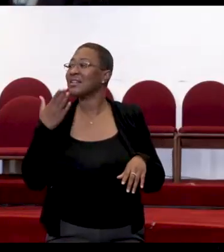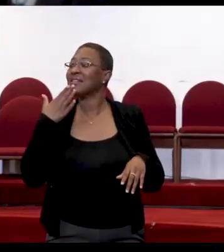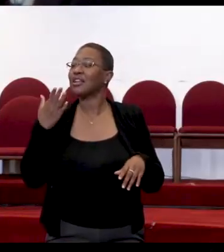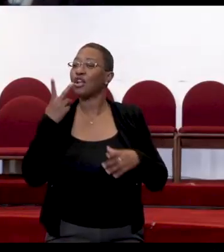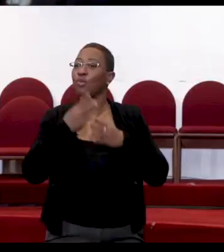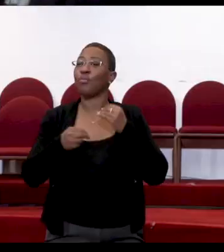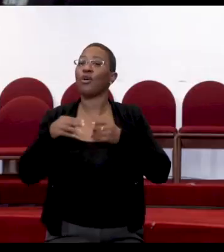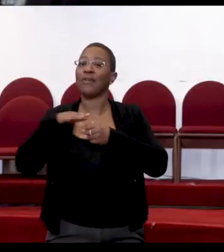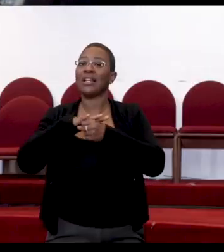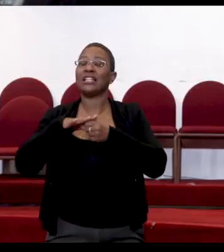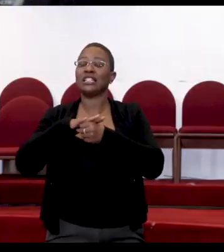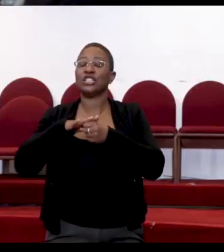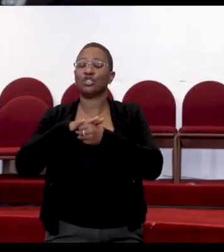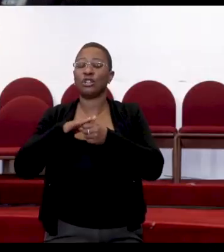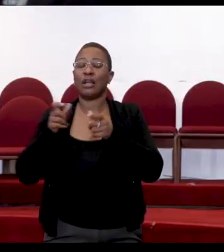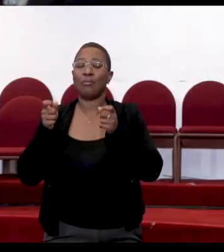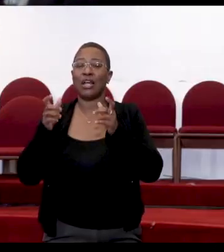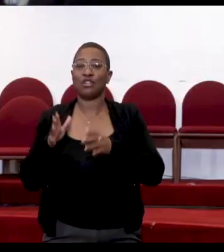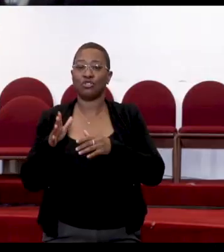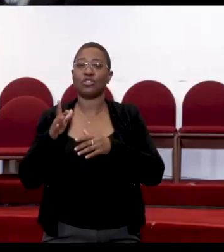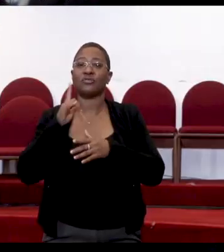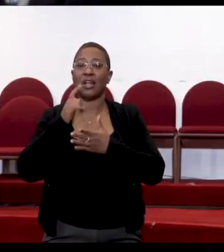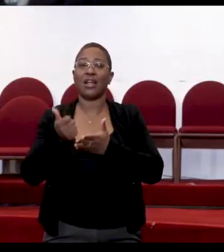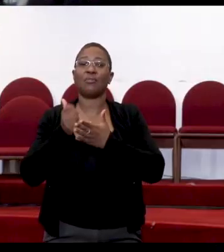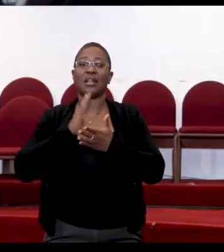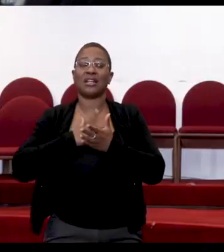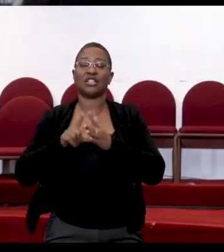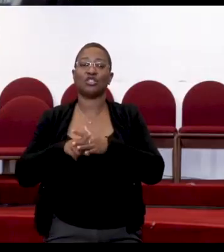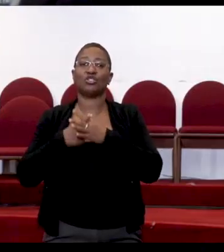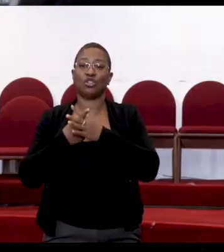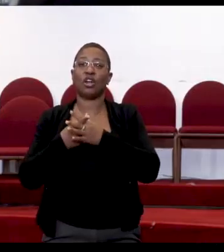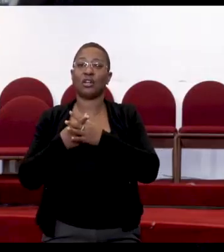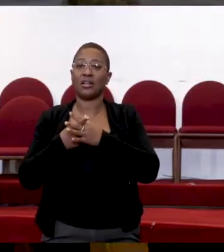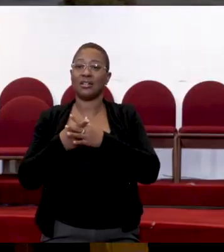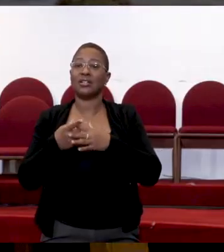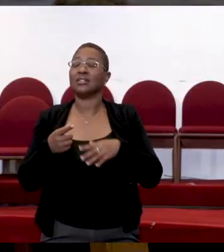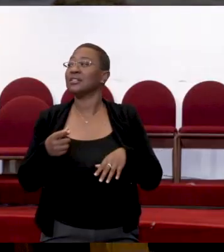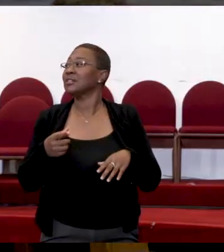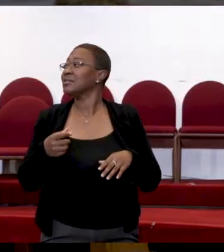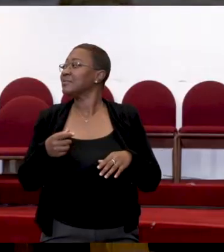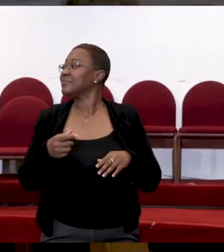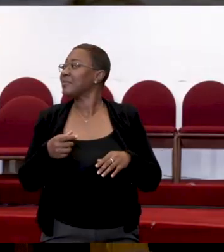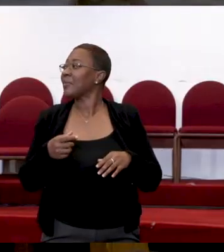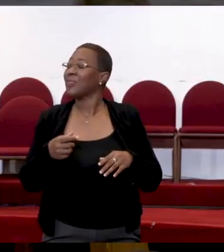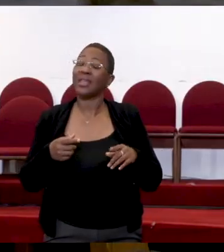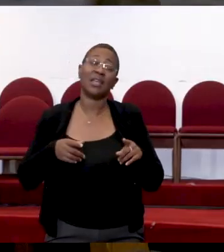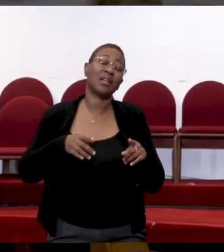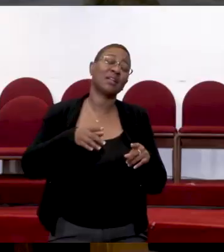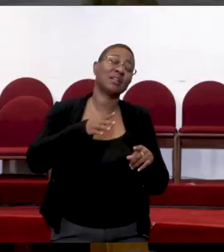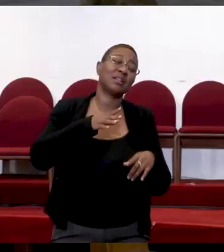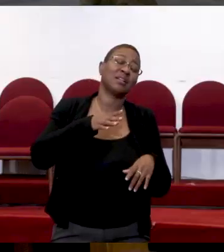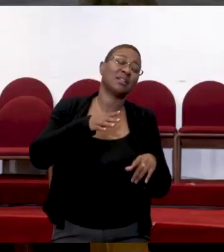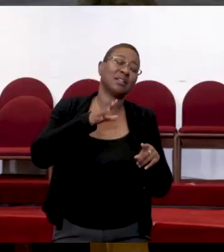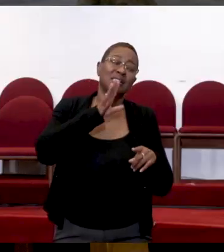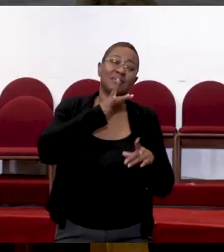Okay. All right. We're forming new block clubs all over the city. I'm really glad to hear it.